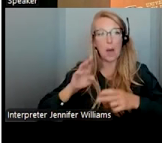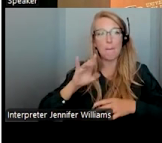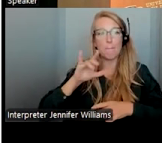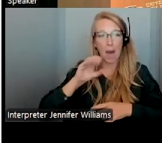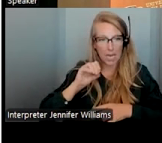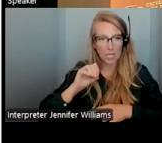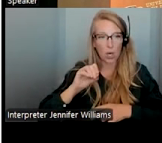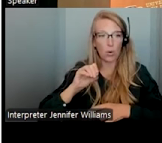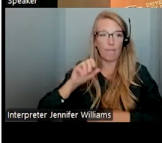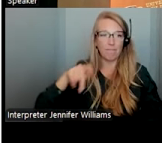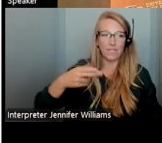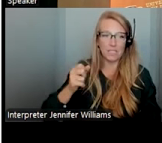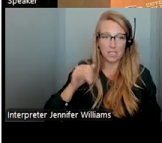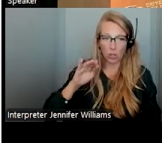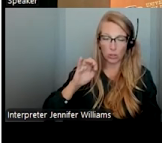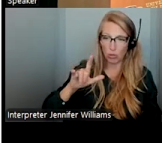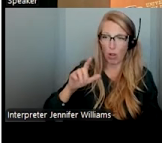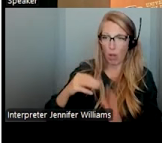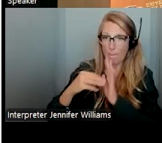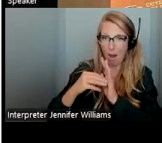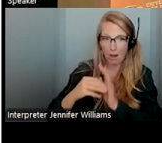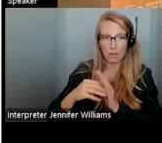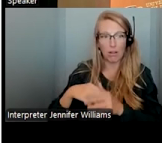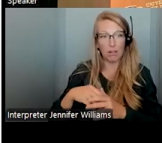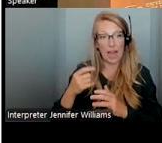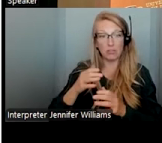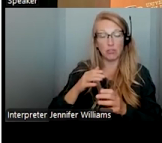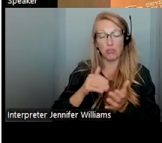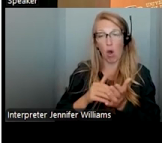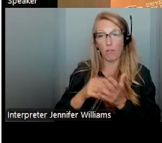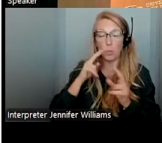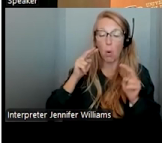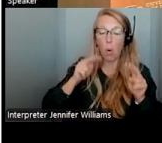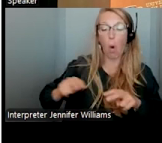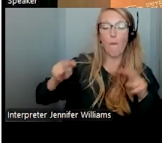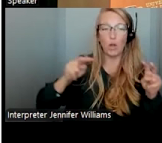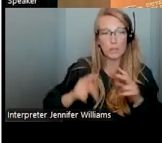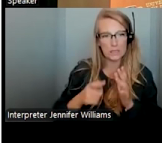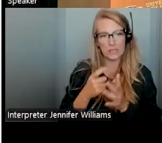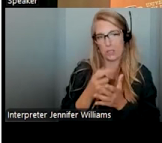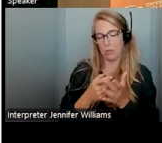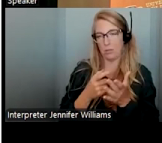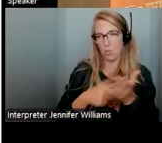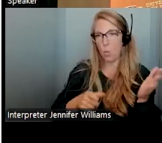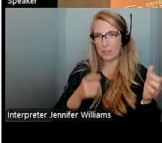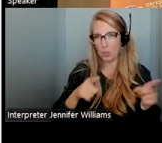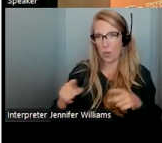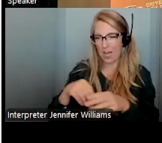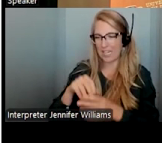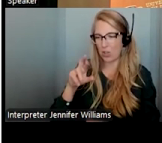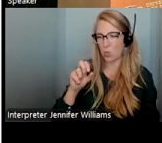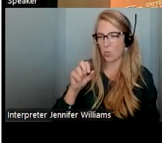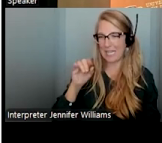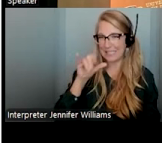model, and overseas quite often overseas their wellness in residency as well. And Susan